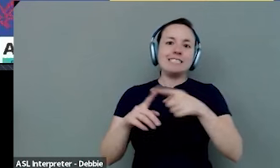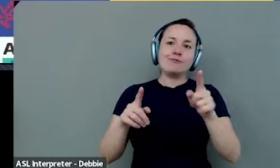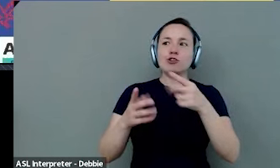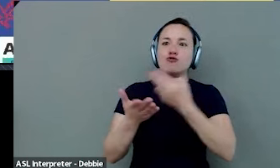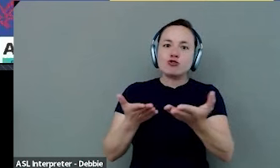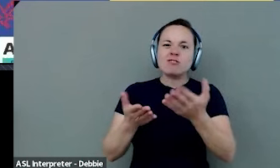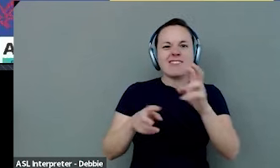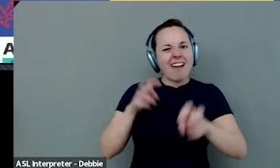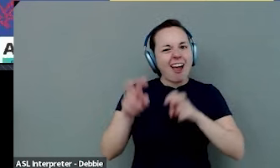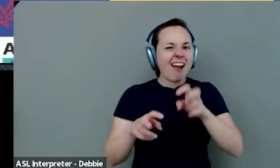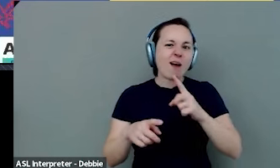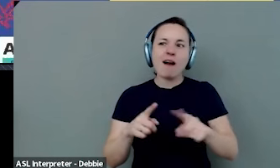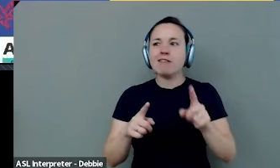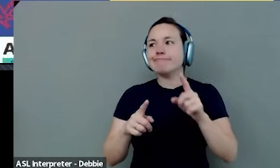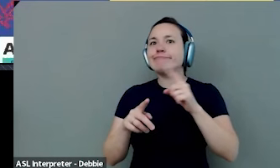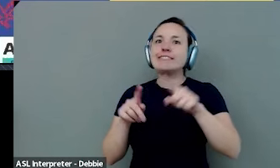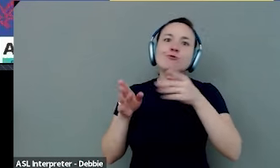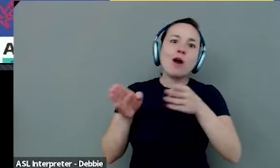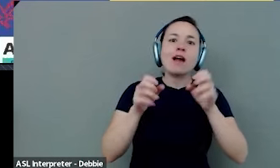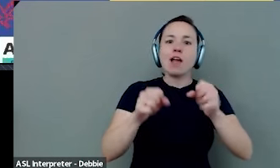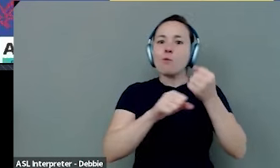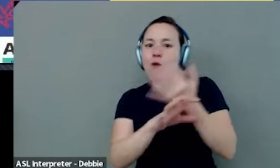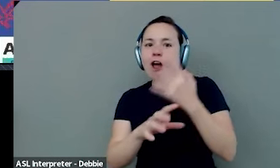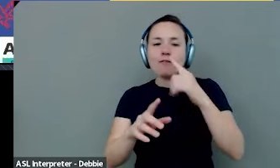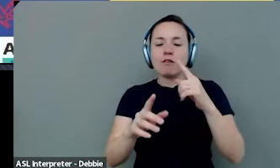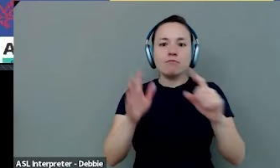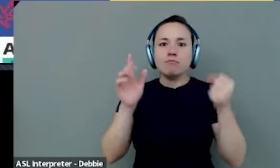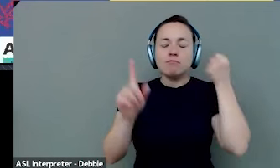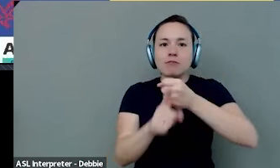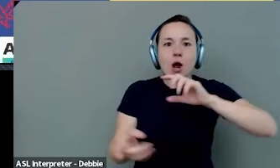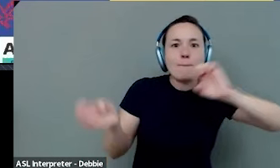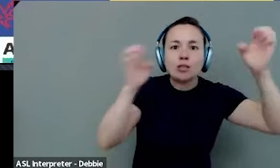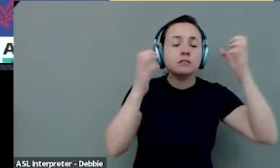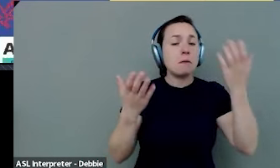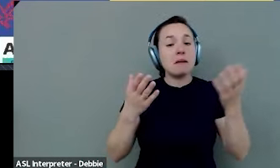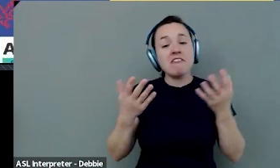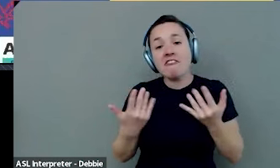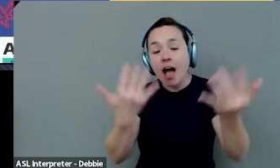about all the different ways you can get prepared for the next emergency, whether it be a fire,